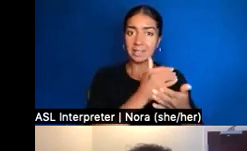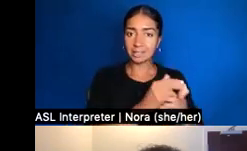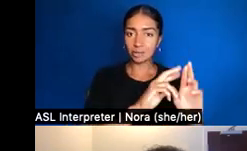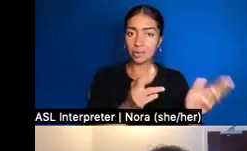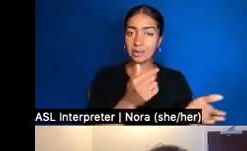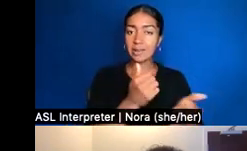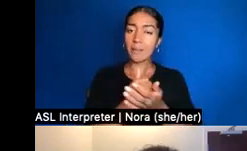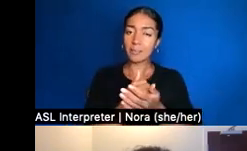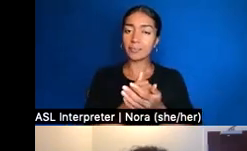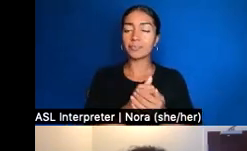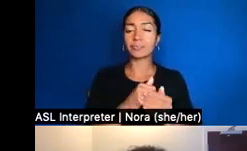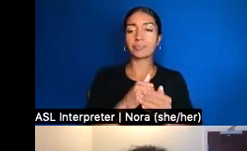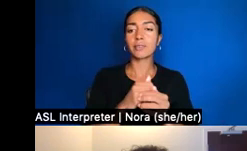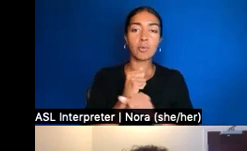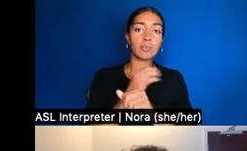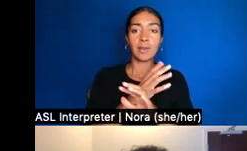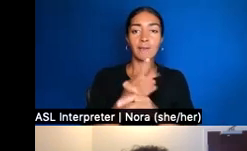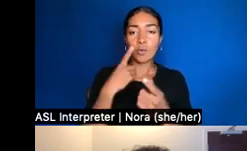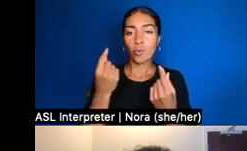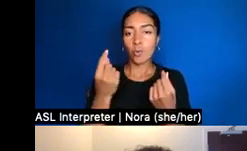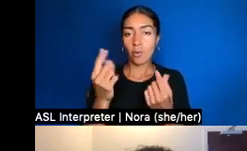them. Okay, does that make sense?